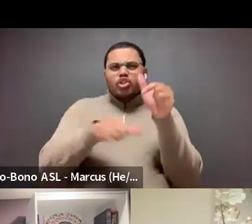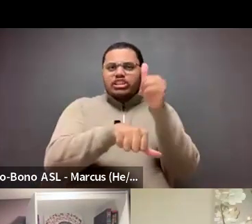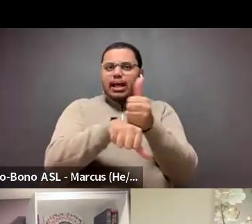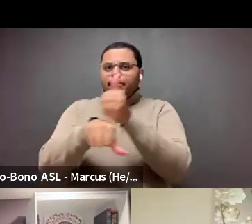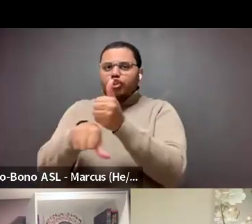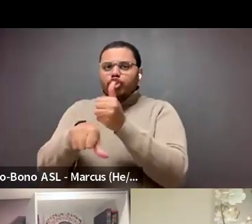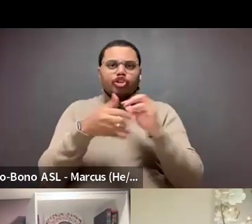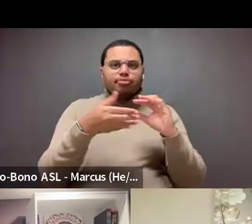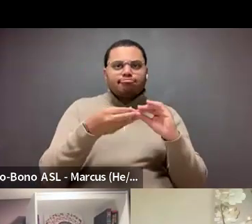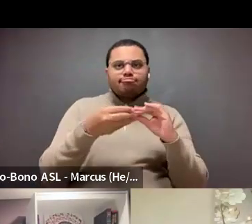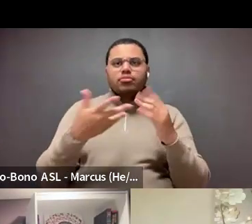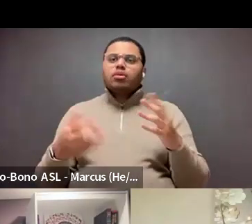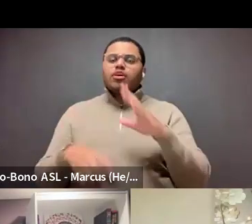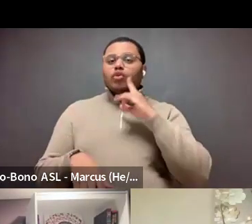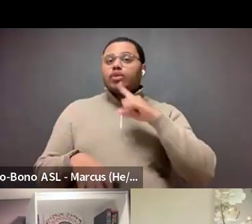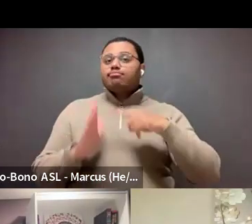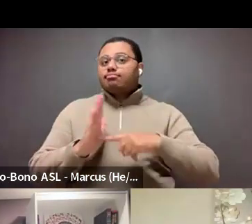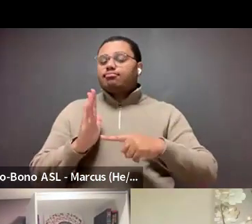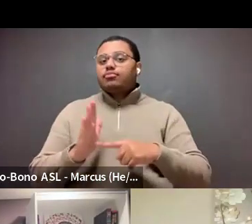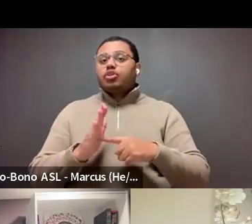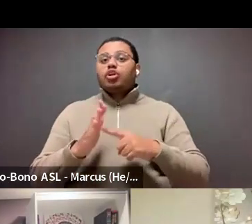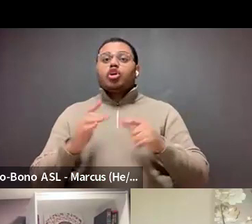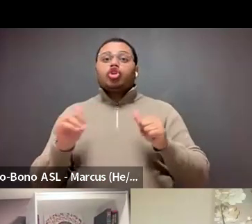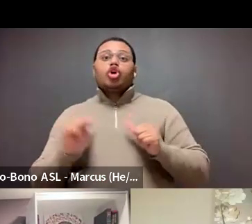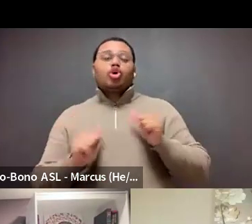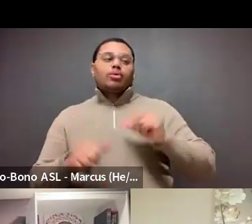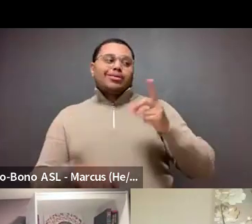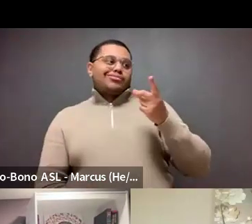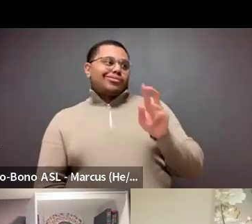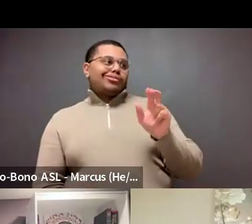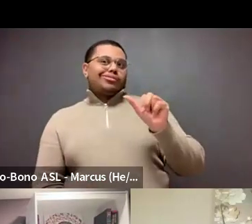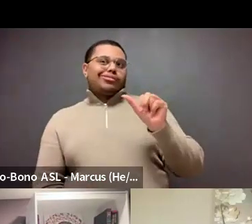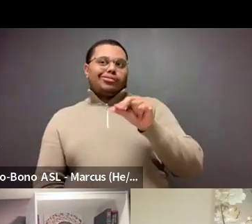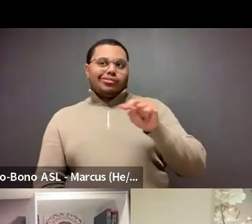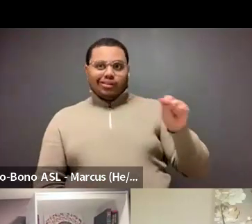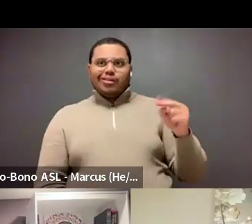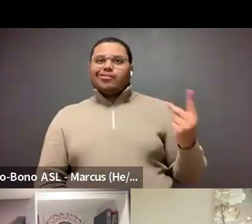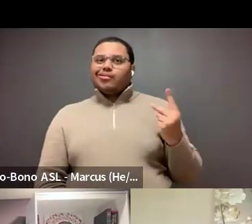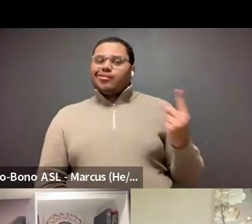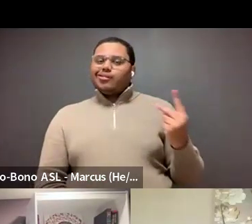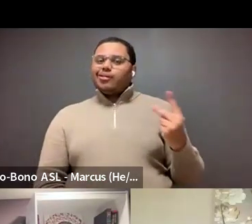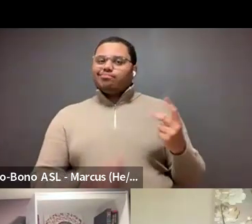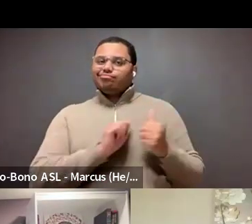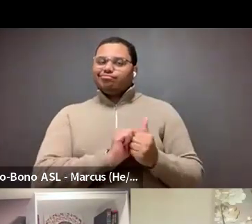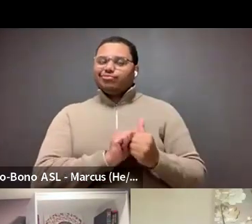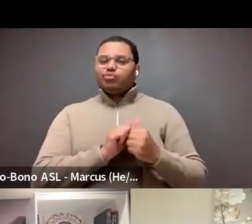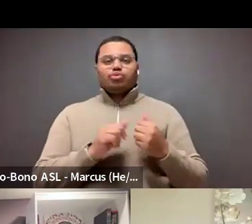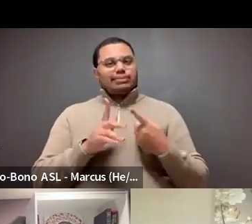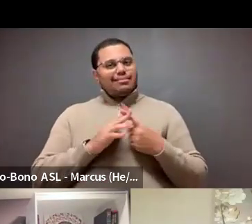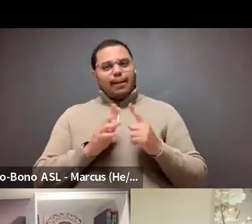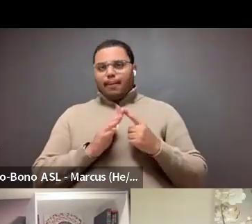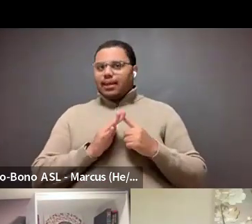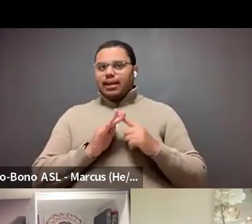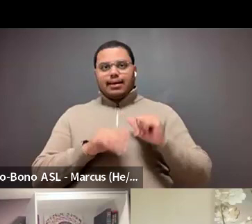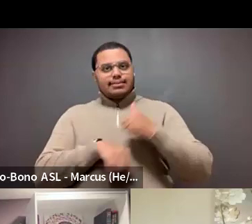room. So like, you know, for example, like the show Dr. A and I did together, like we did that right at the beginning and established language. And that